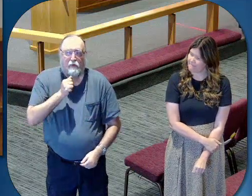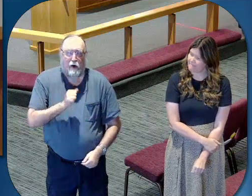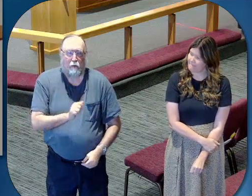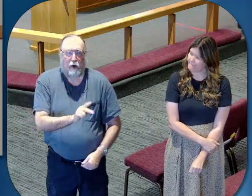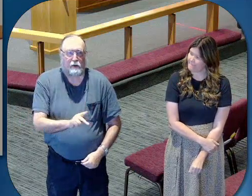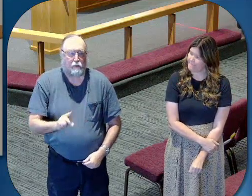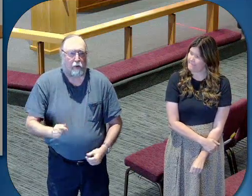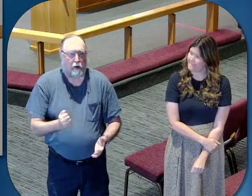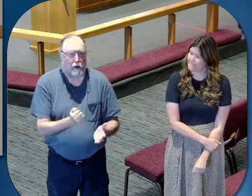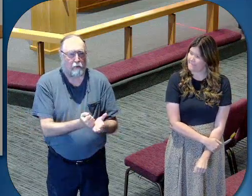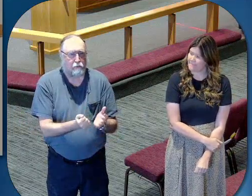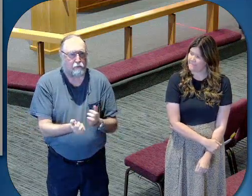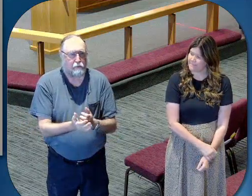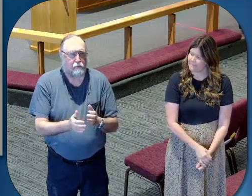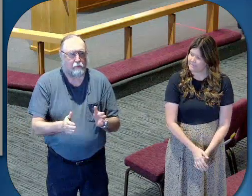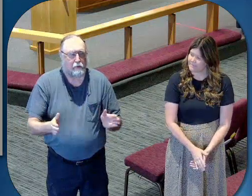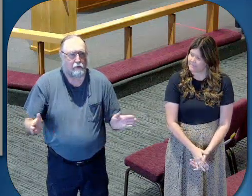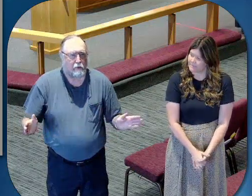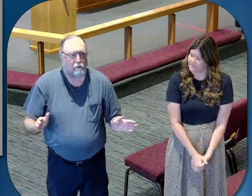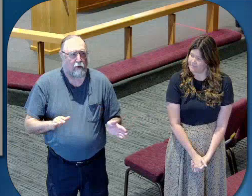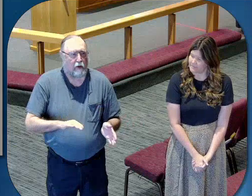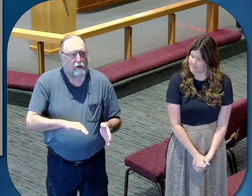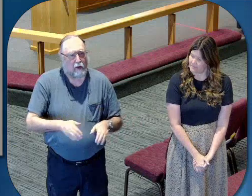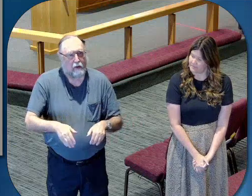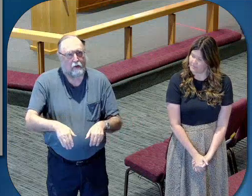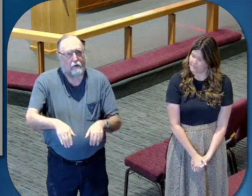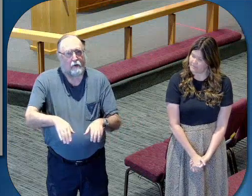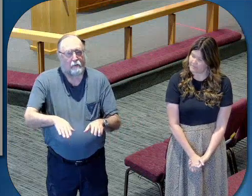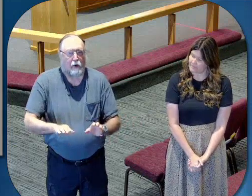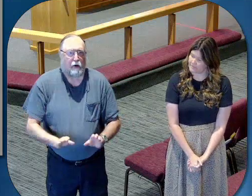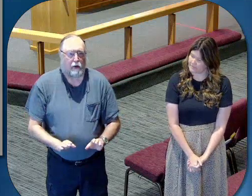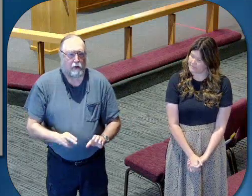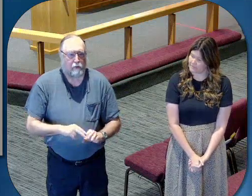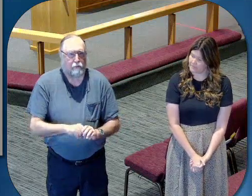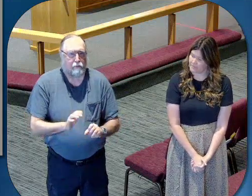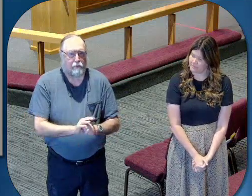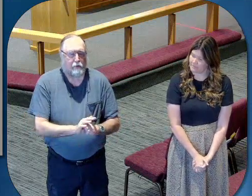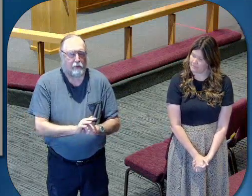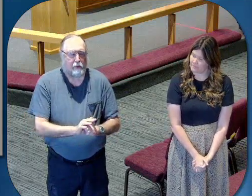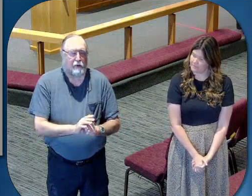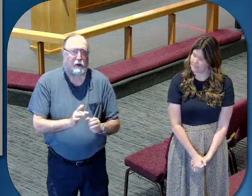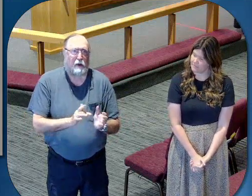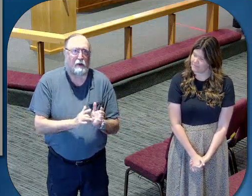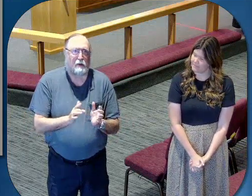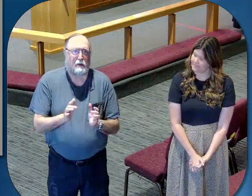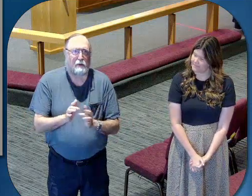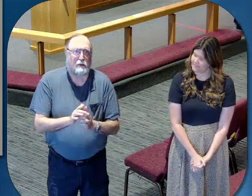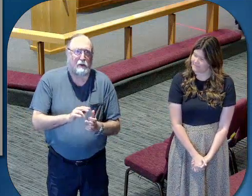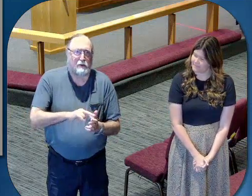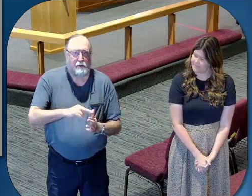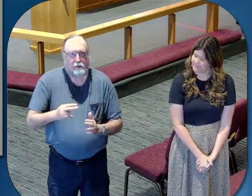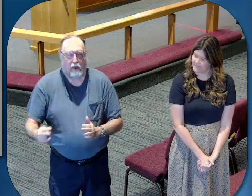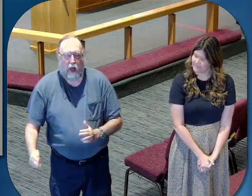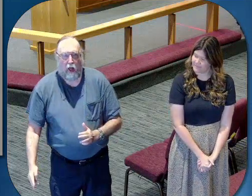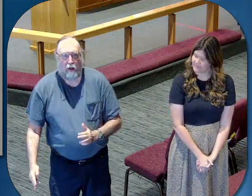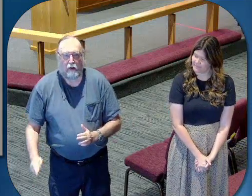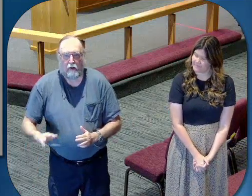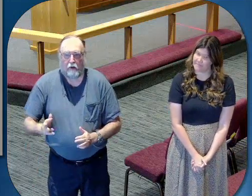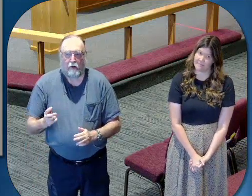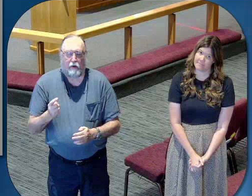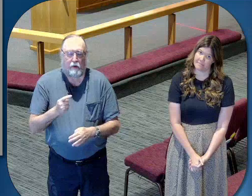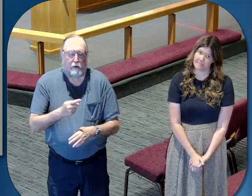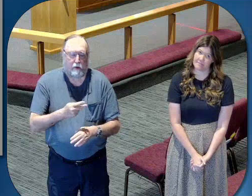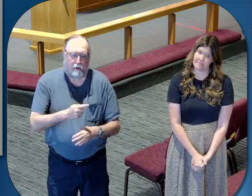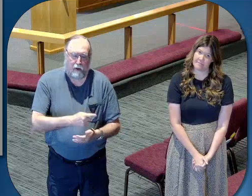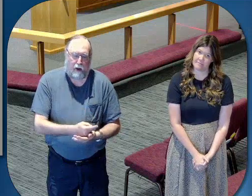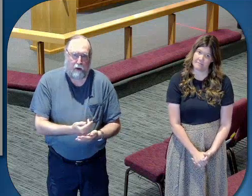suffered under Pontius Pilate, was crucified, died, and was buried. He descended into hell. The third day He rose